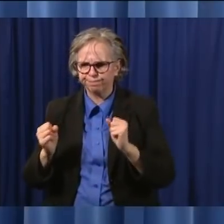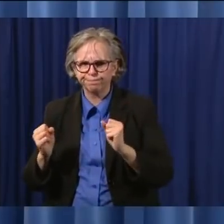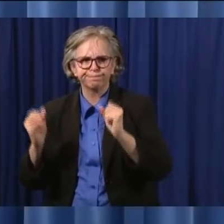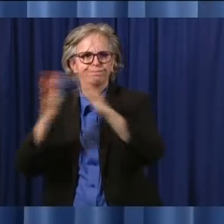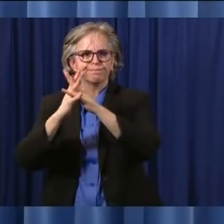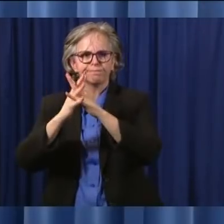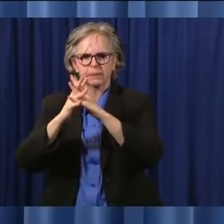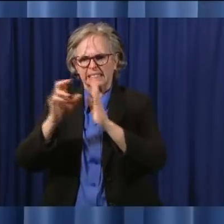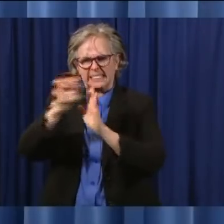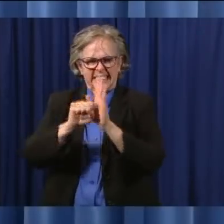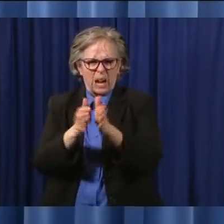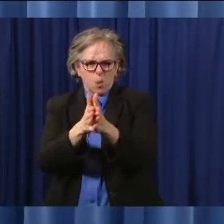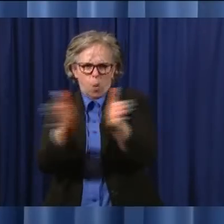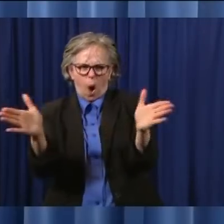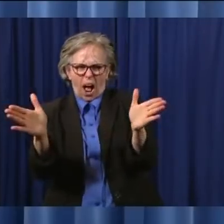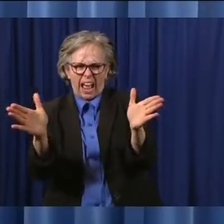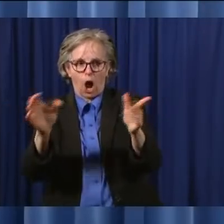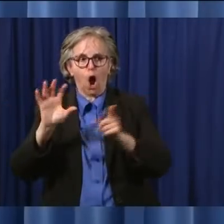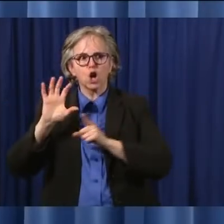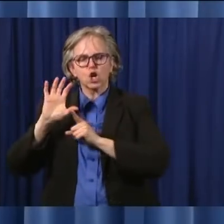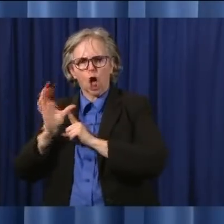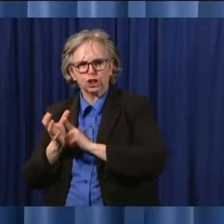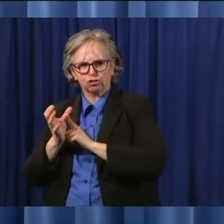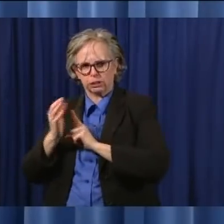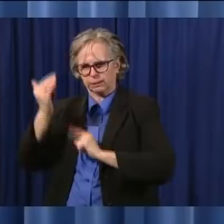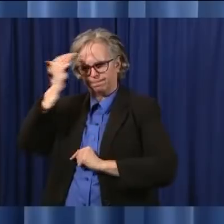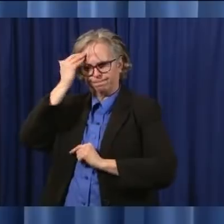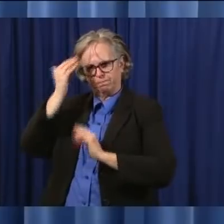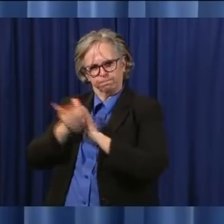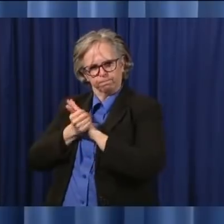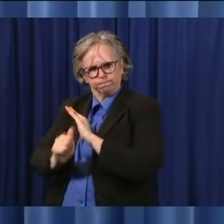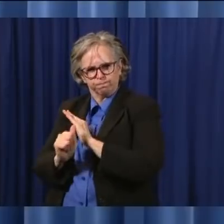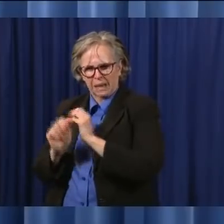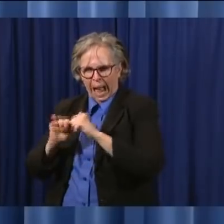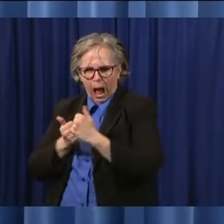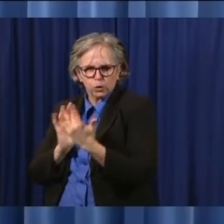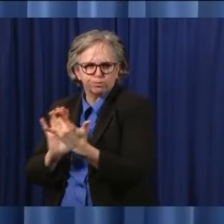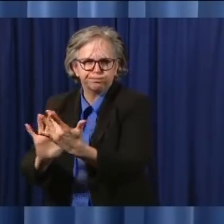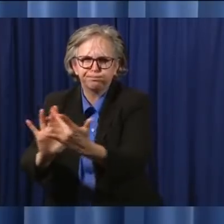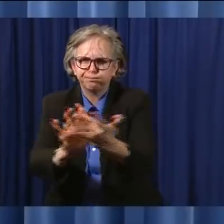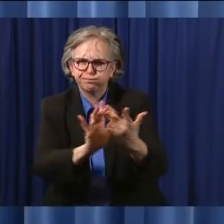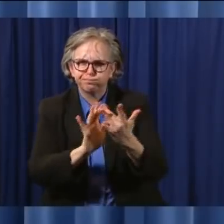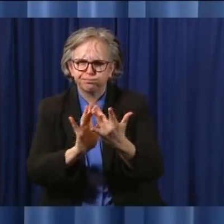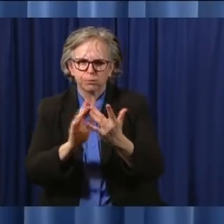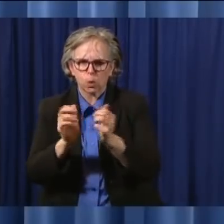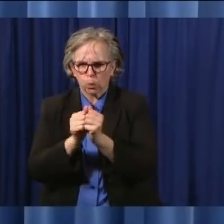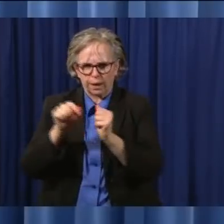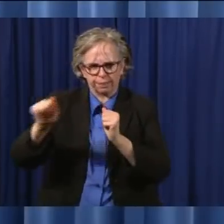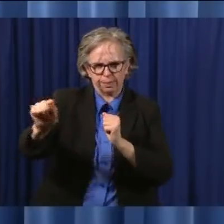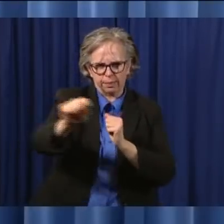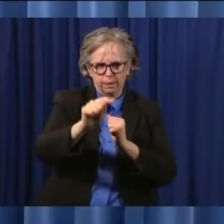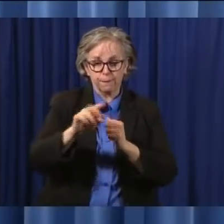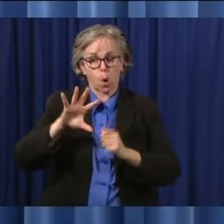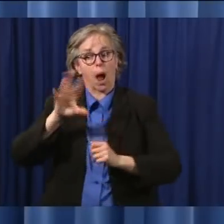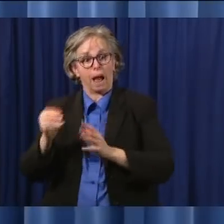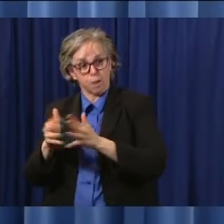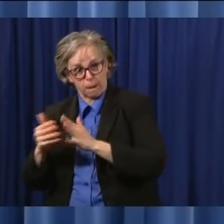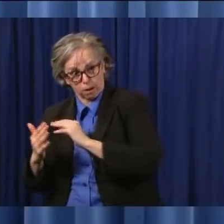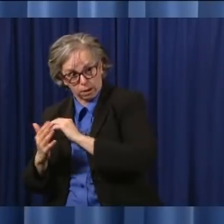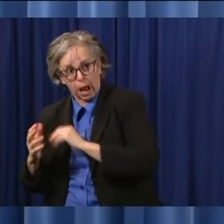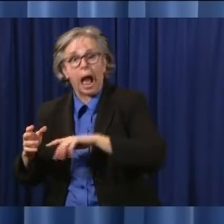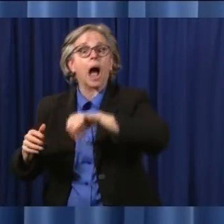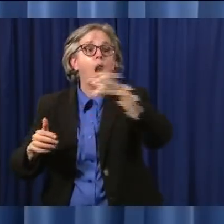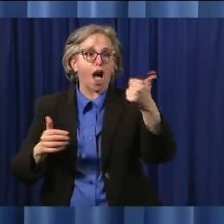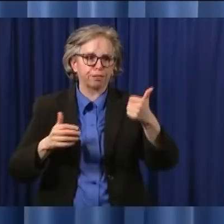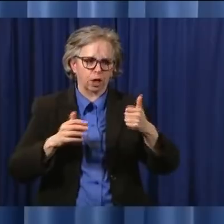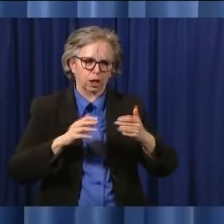culturally sensitive outreach campaign that educates African Americans and other communities of color on COVID-19, health disparities,